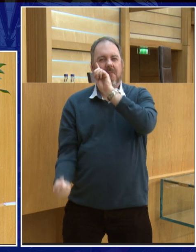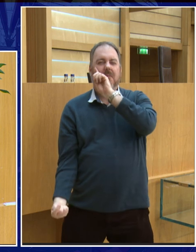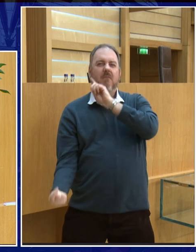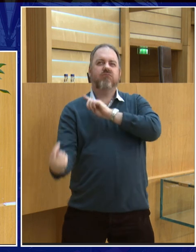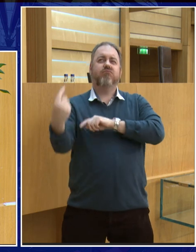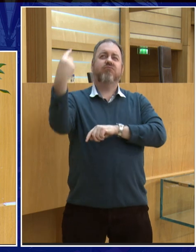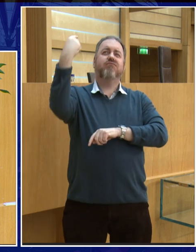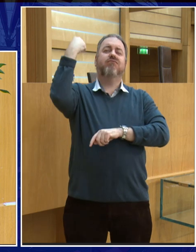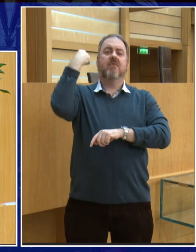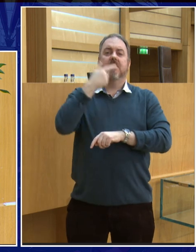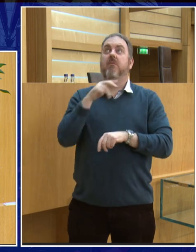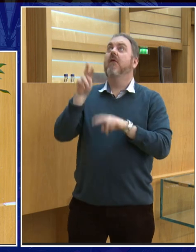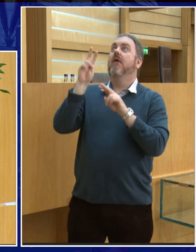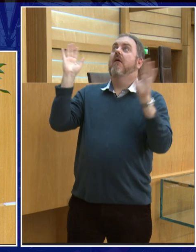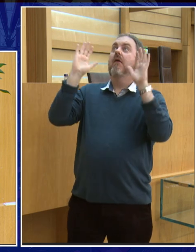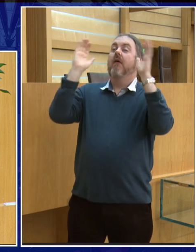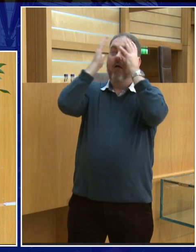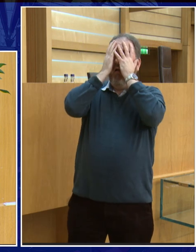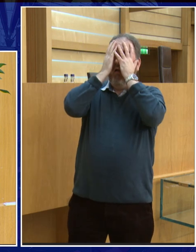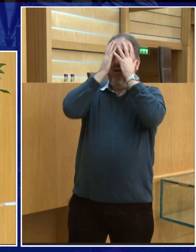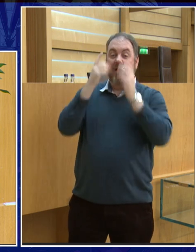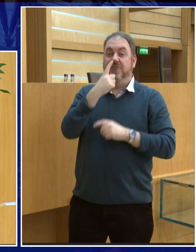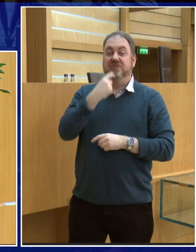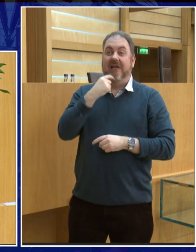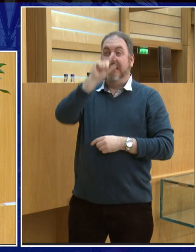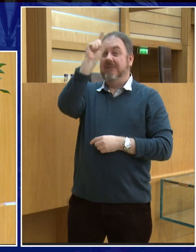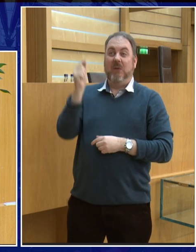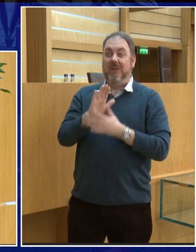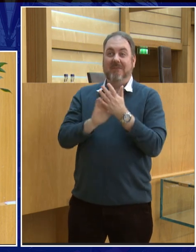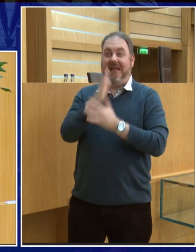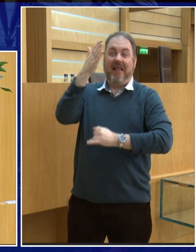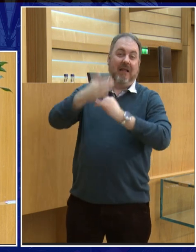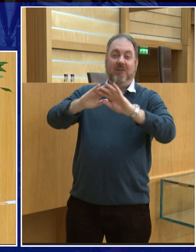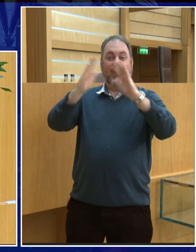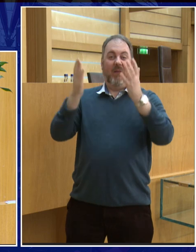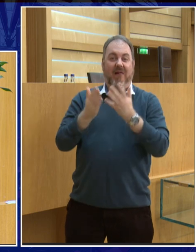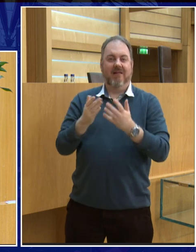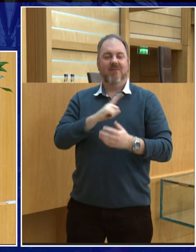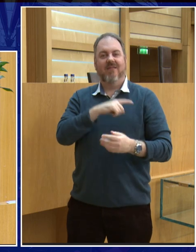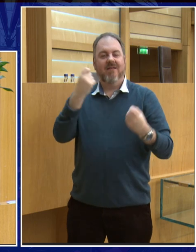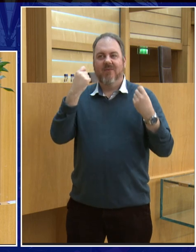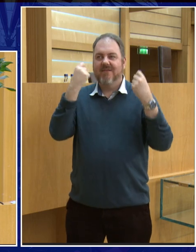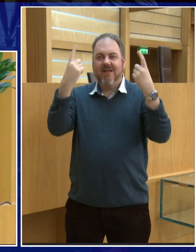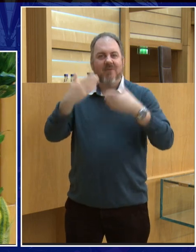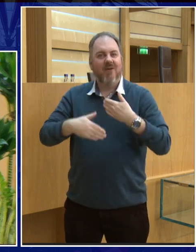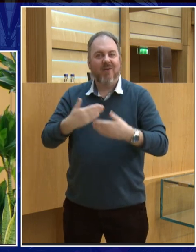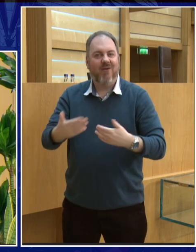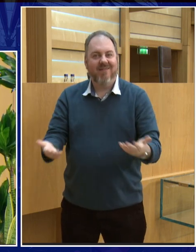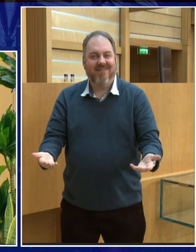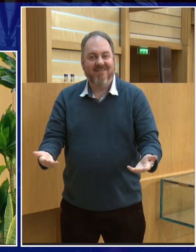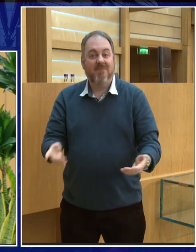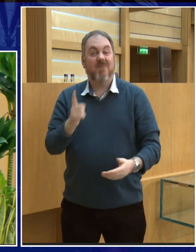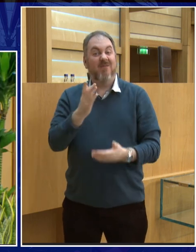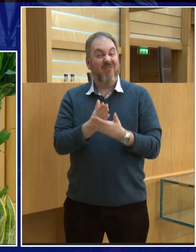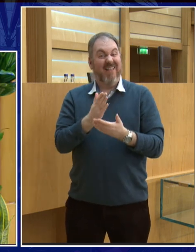time, sort of looking up and, whoa, okay, the Moon's red. We're doomed. I don't care what's happening, we're doomed. But it happens because, and happens is, the